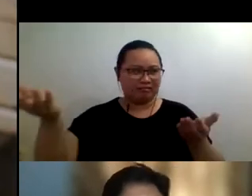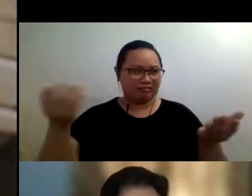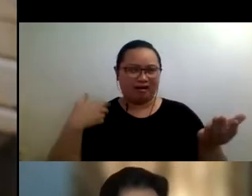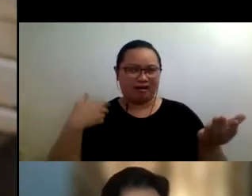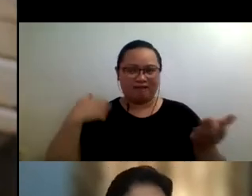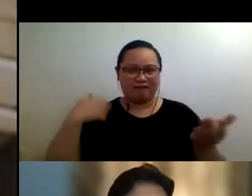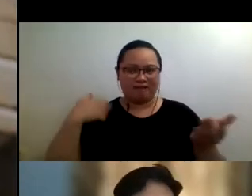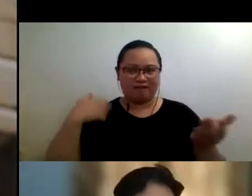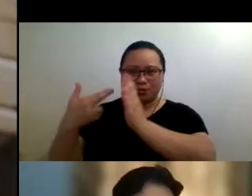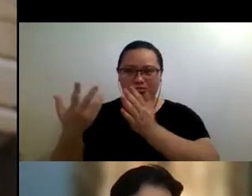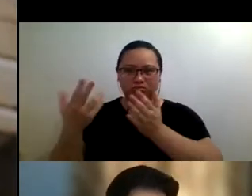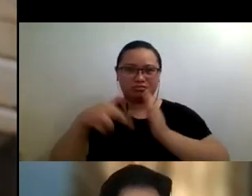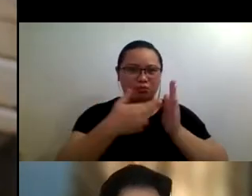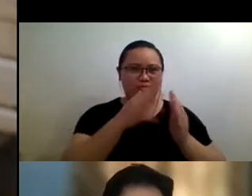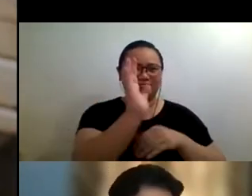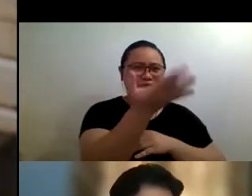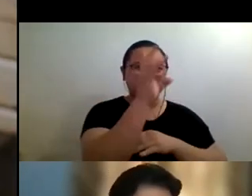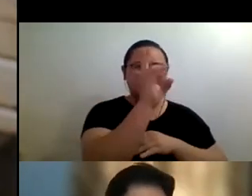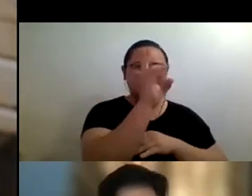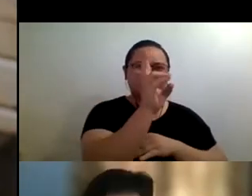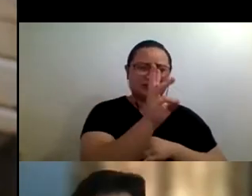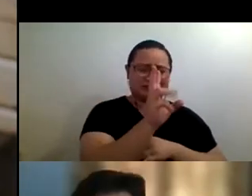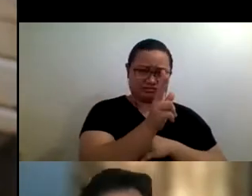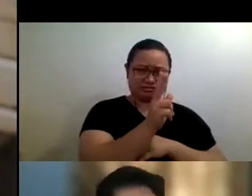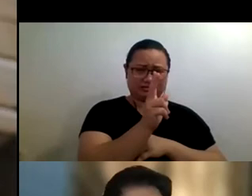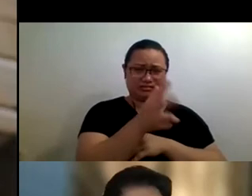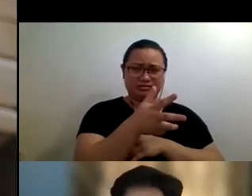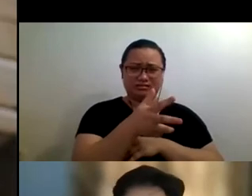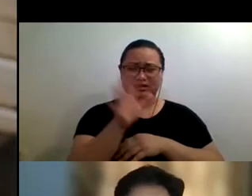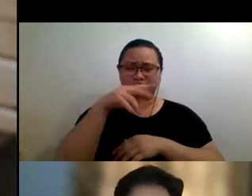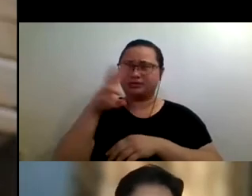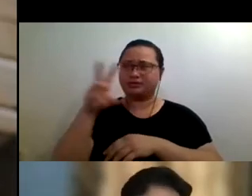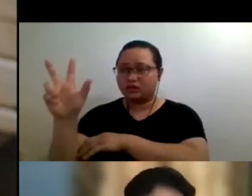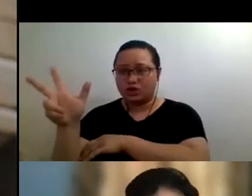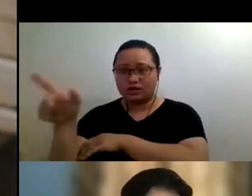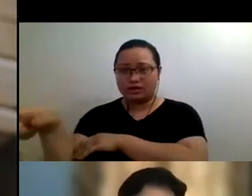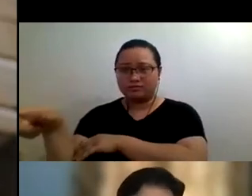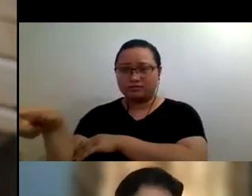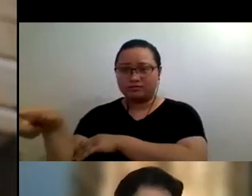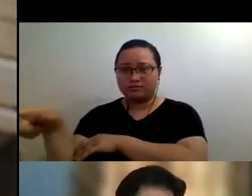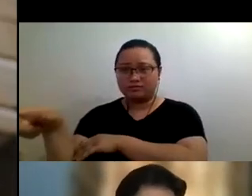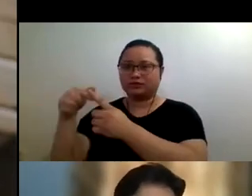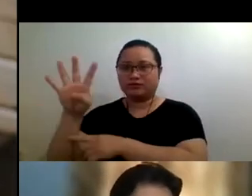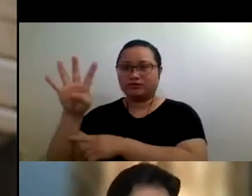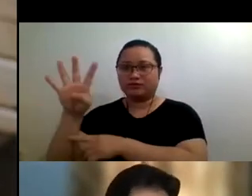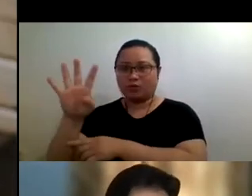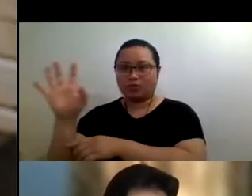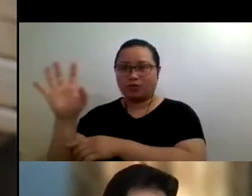I was juggling two roles. I came to job very early, 6:30 na sa office na ako, so I can leave by 4 p.m. so I can teach in